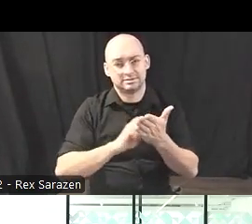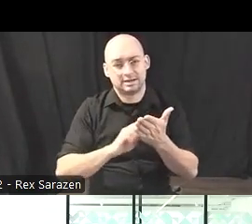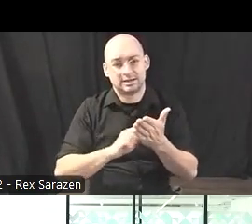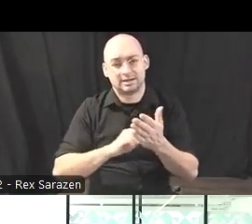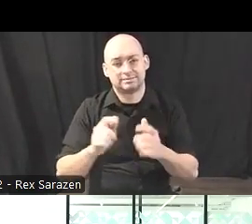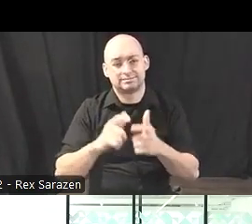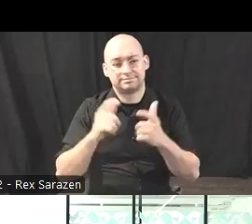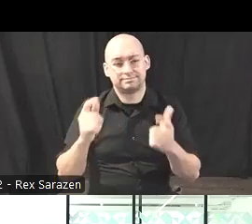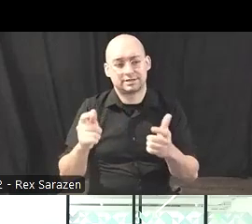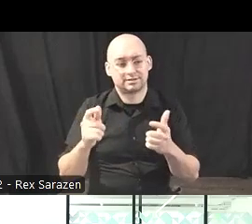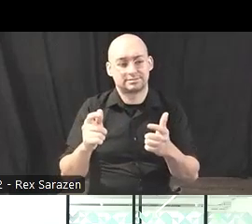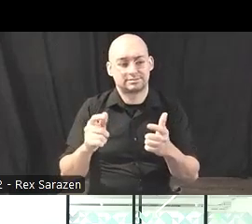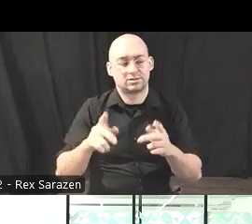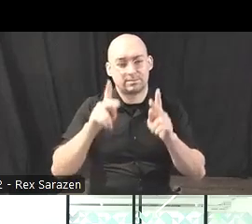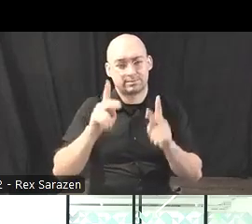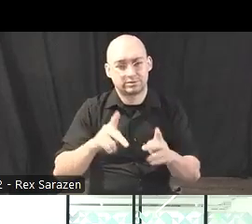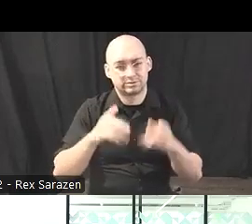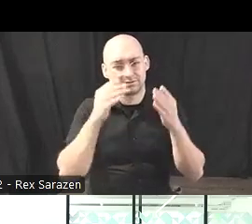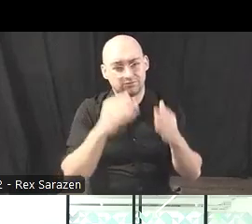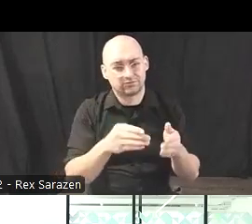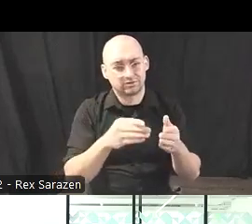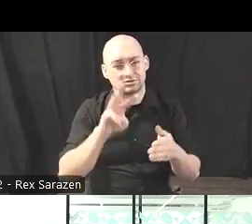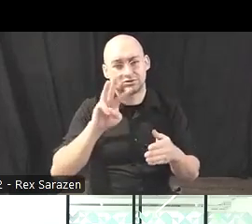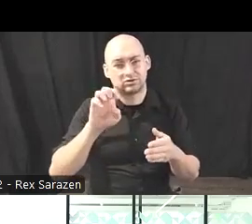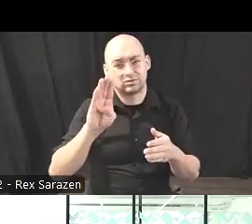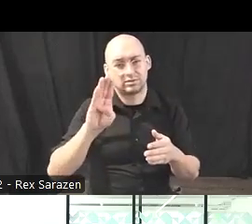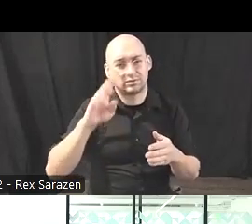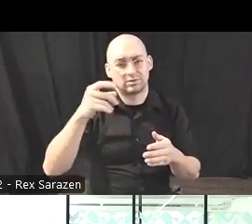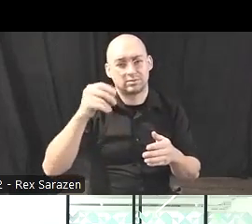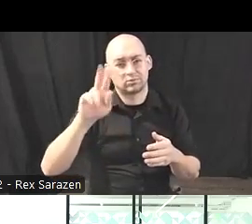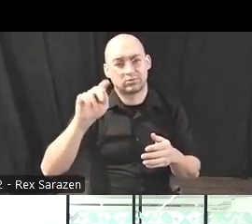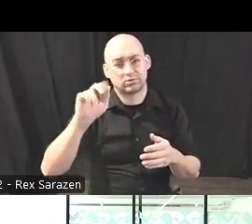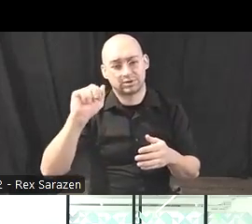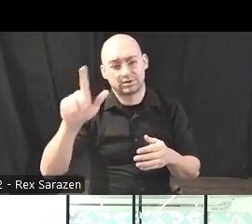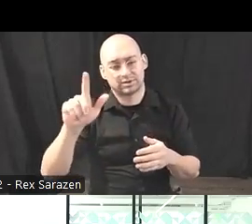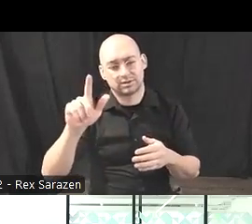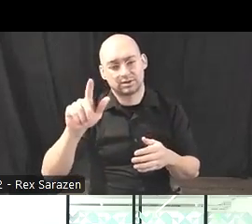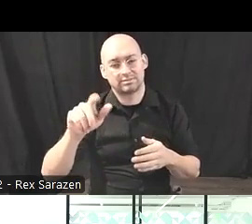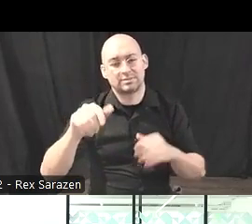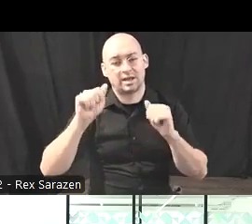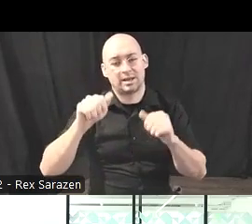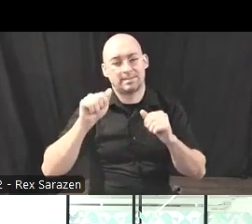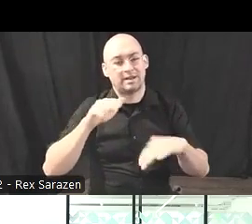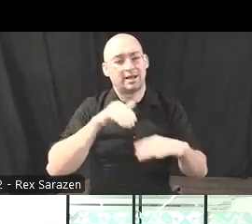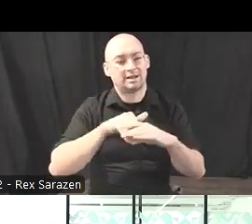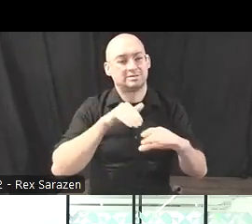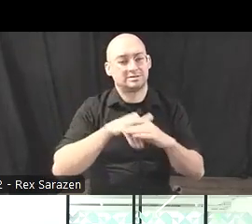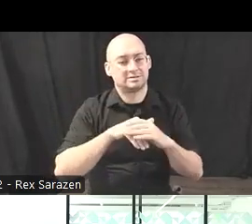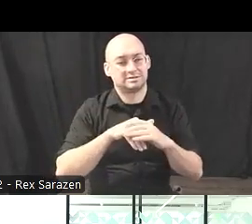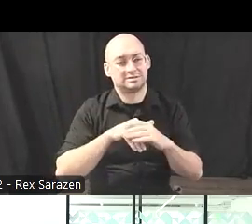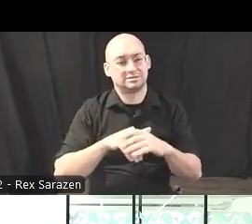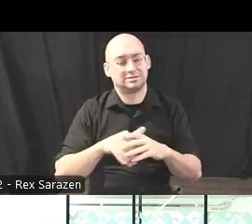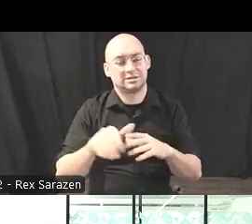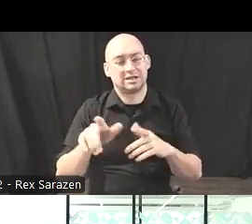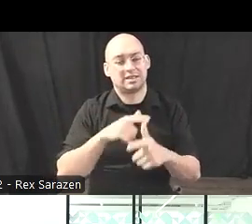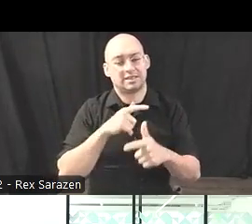more person-centered both web portal and contact center for people to be able to access. And then, of course,